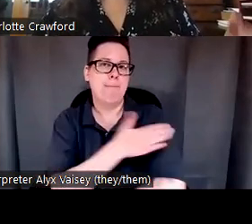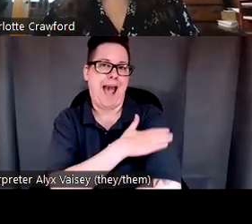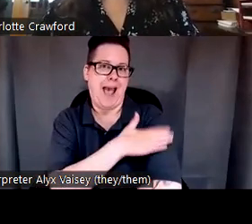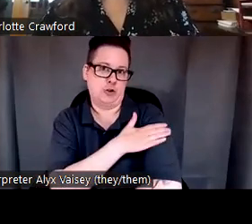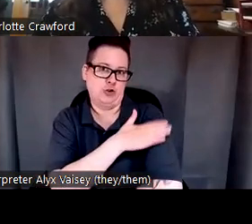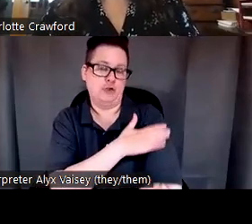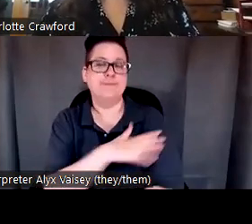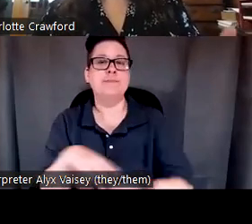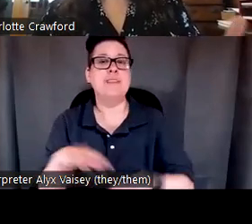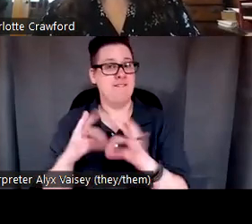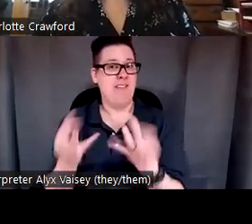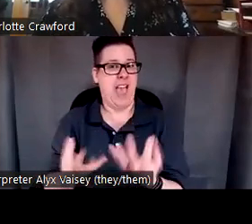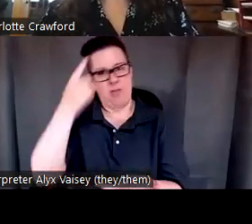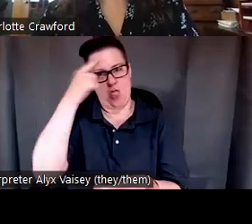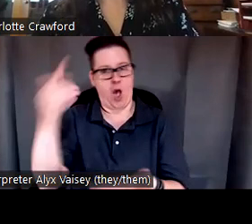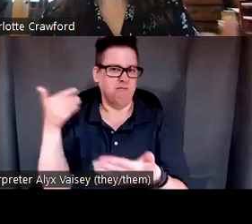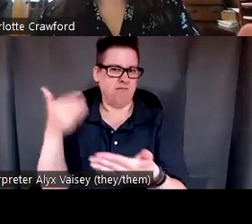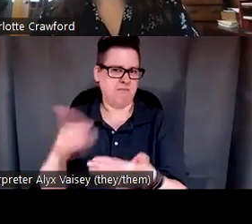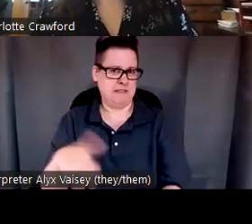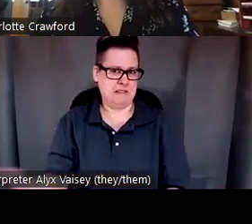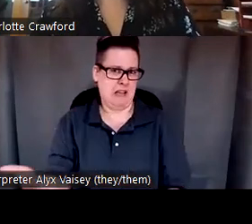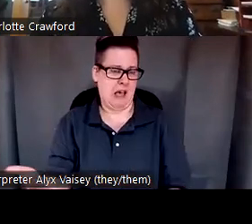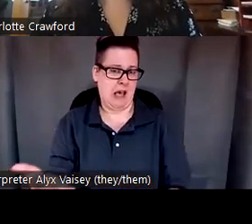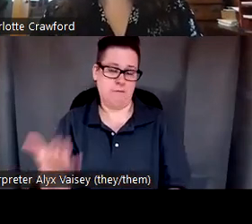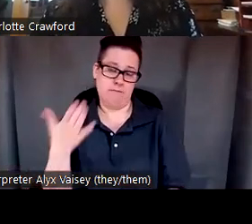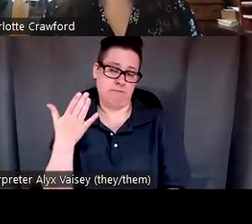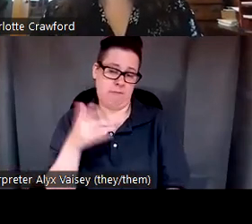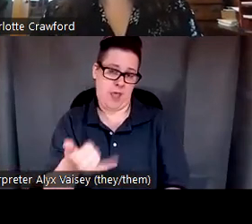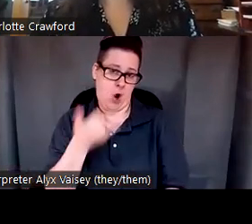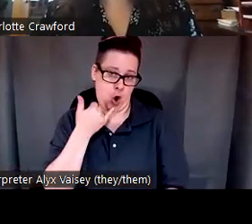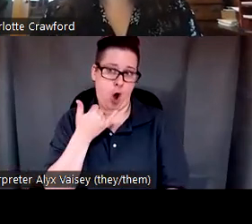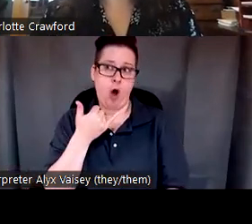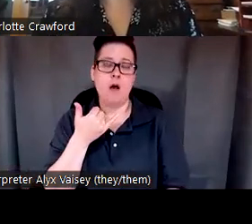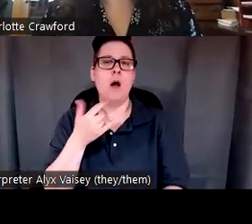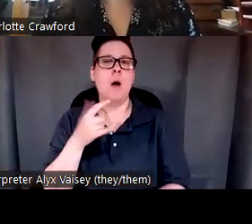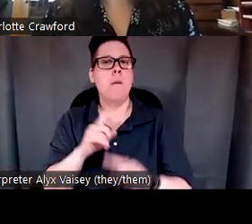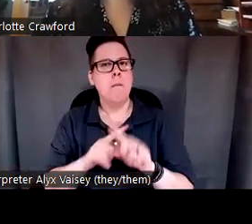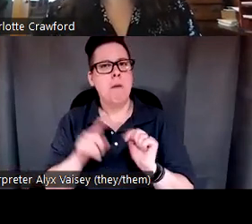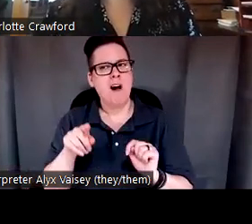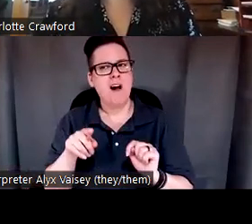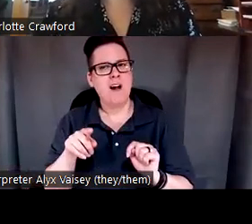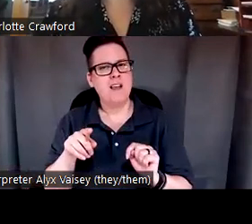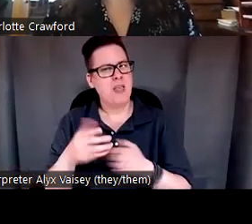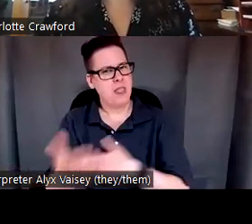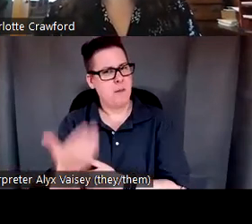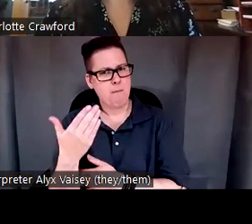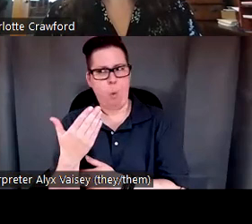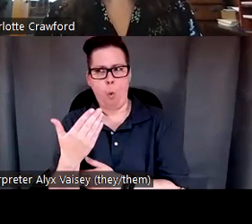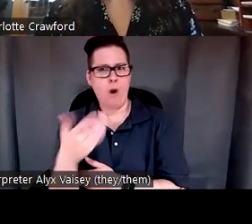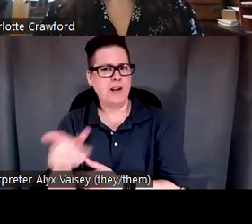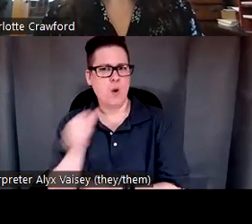Family thought that was her time. I don't know why they called, because they thought that was her time, except for the fact that she was absolutely fine in the morning, just had some